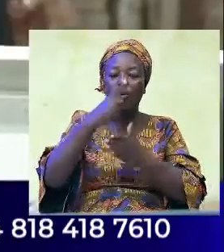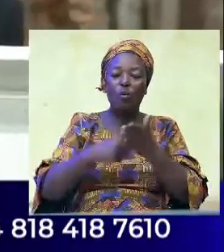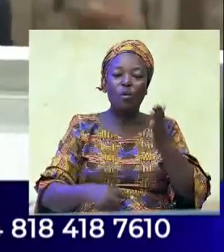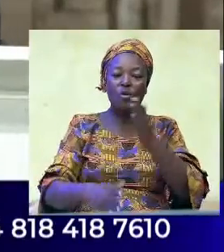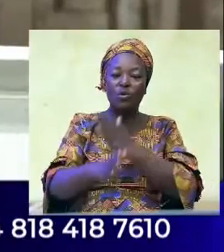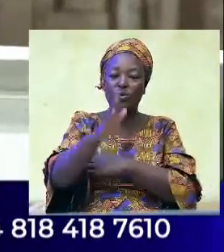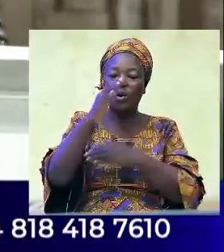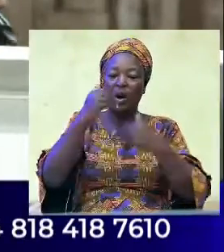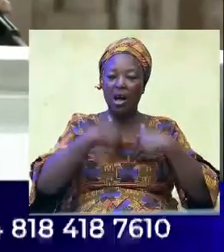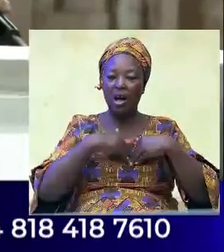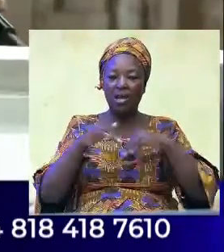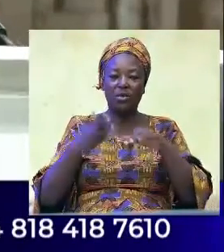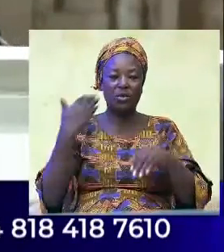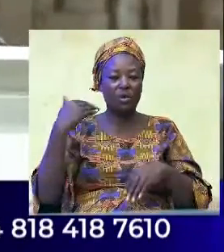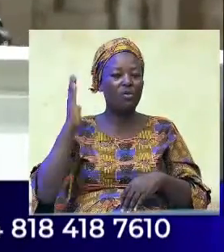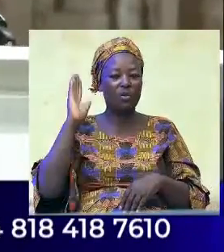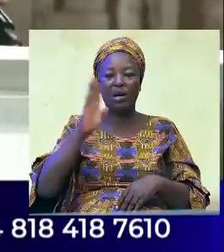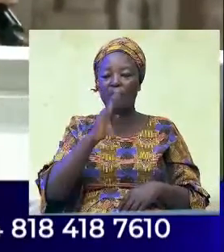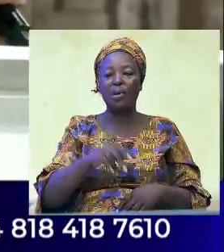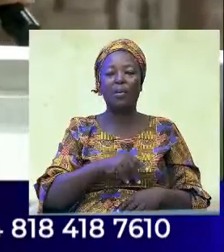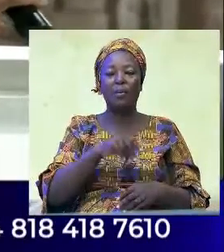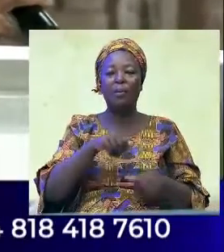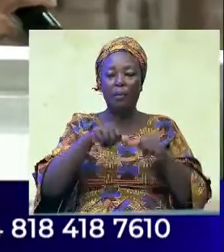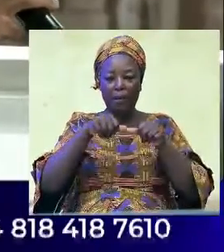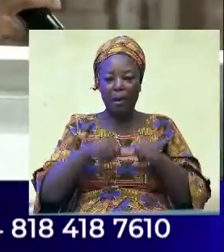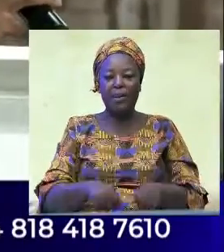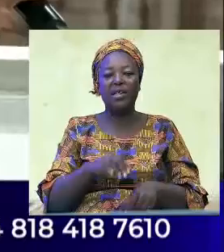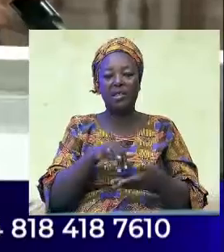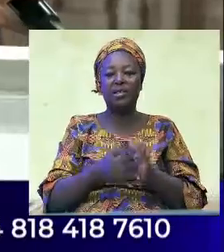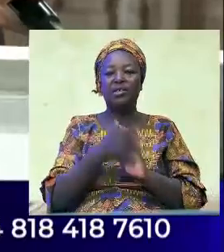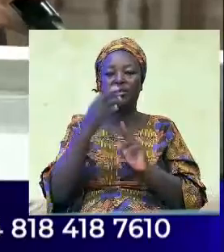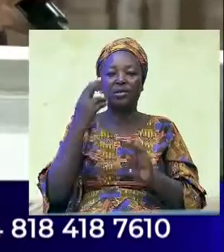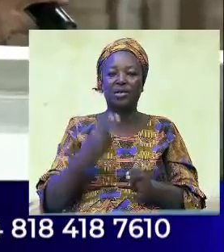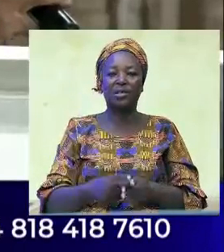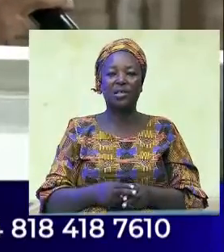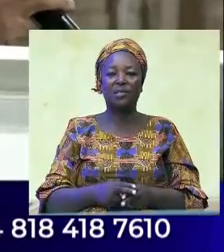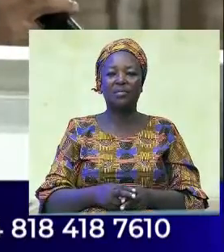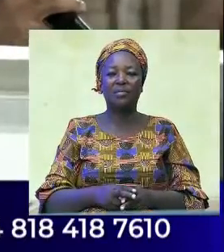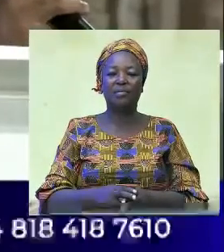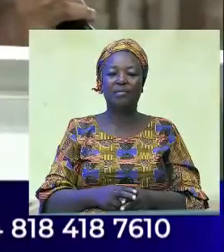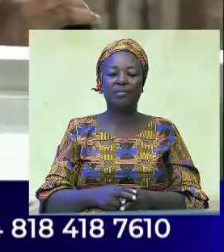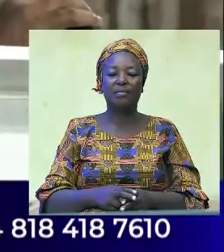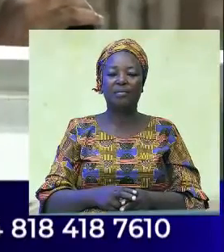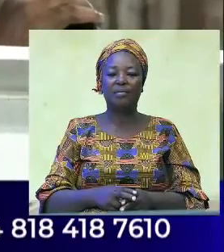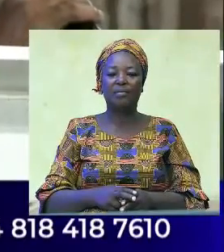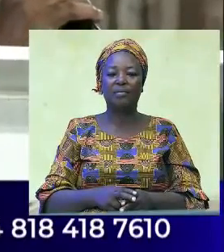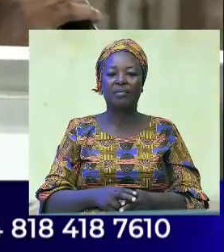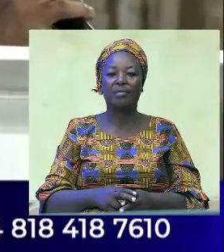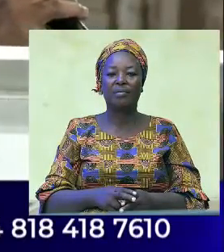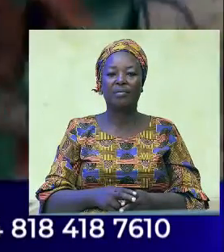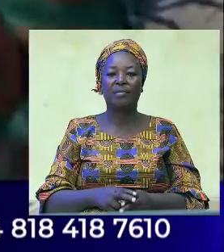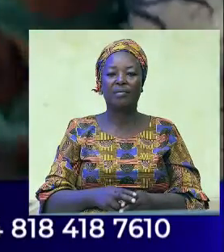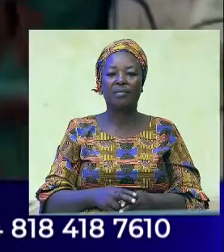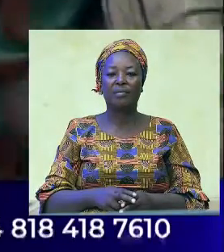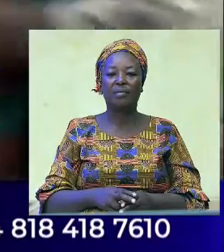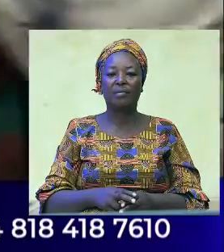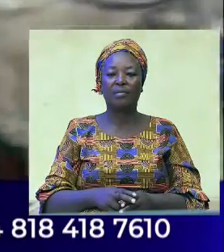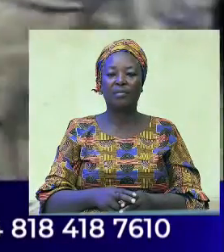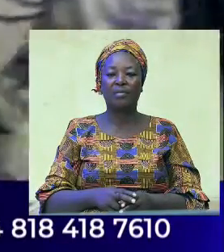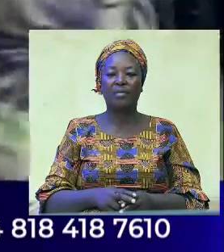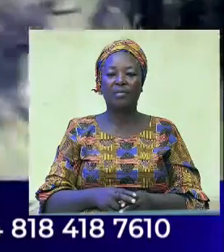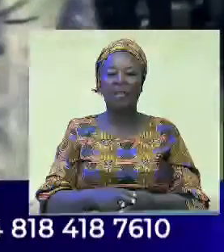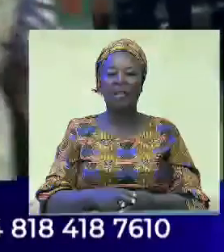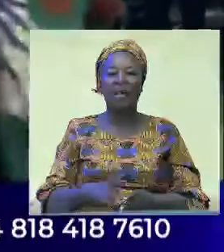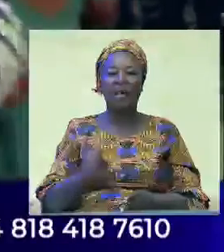This is power night. What God has done shall be permanent. Check yourself. Where are you? Come